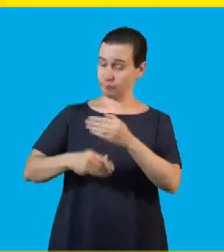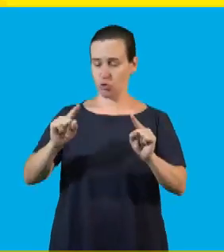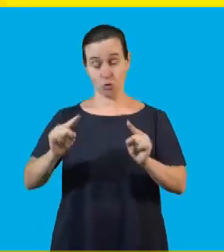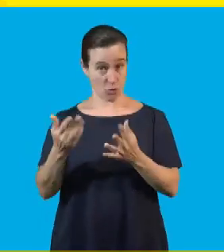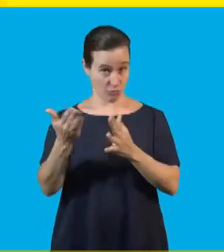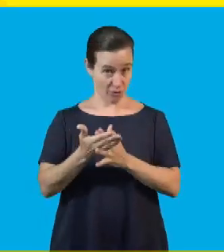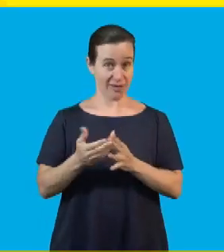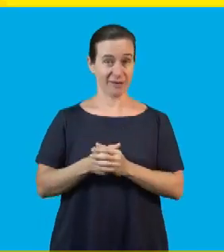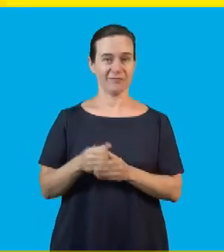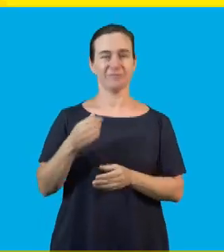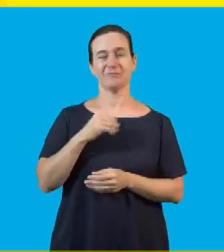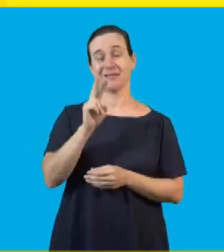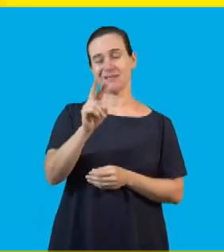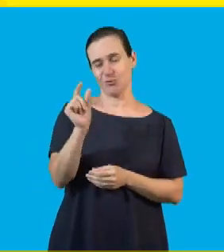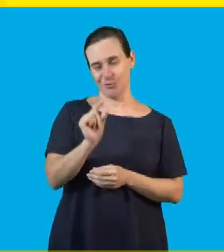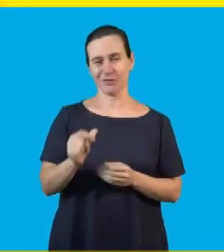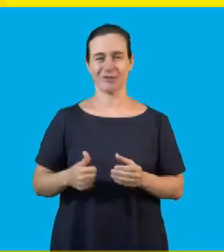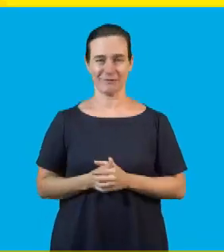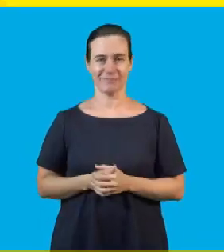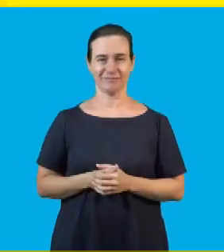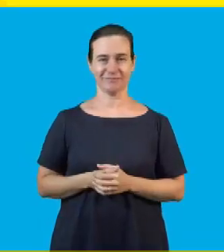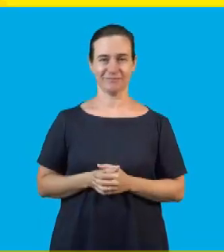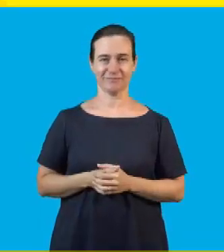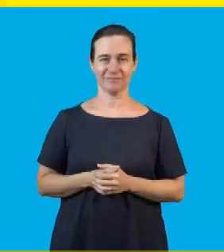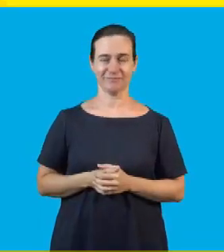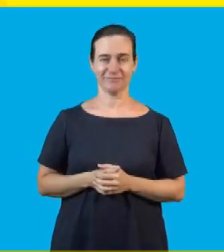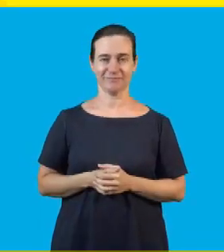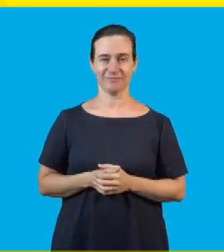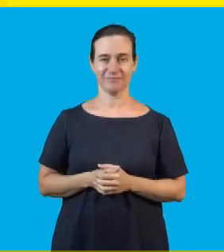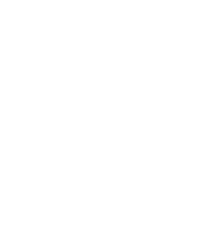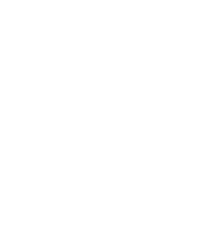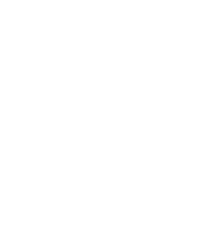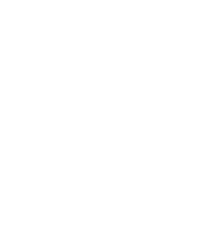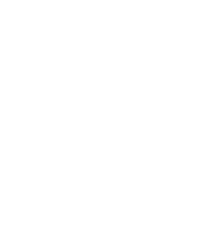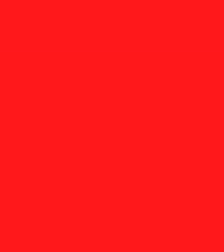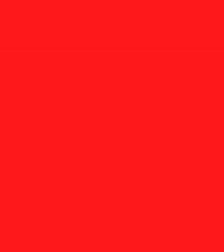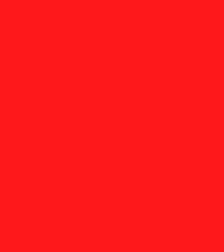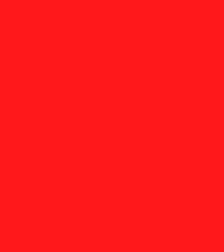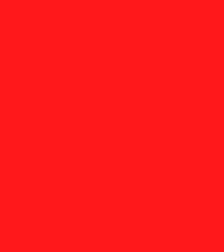continue, let's go for a quick ad break. I'll see you in just a little bit.